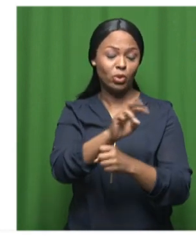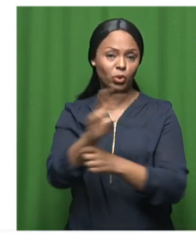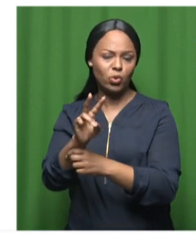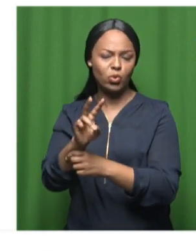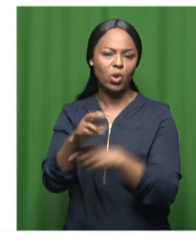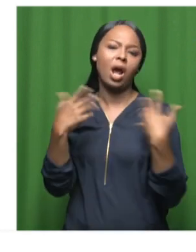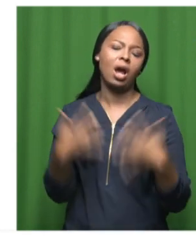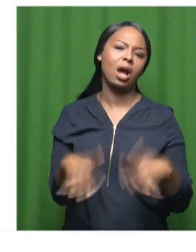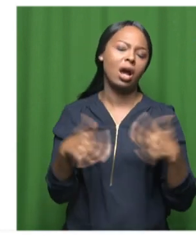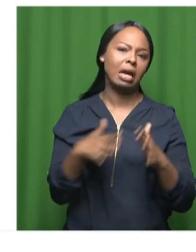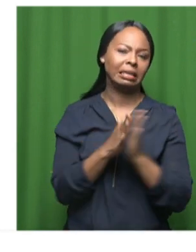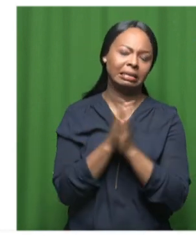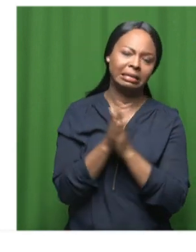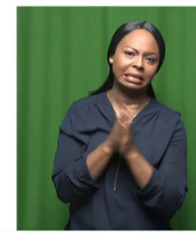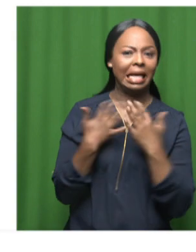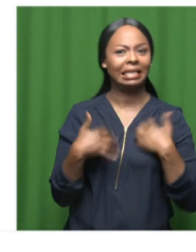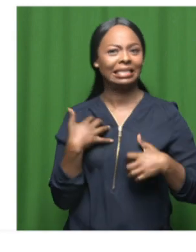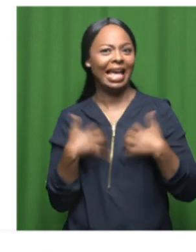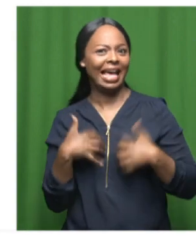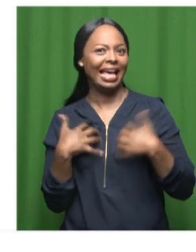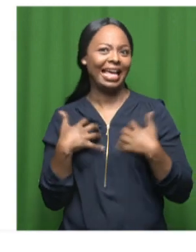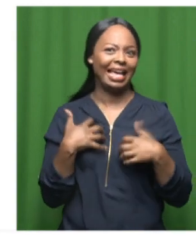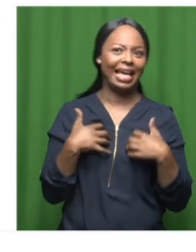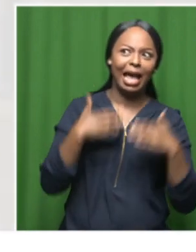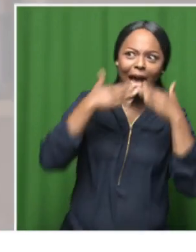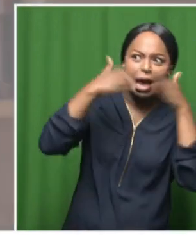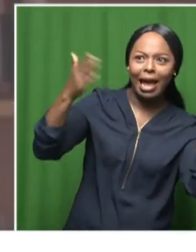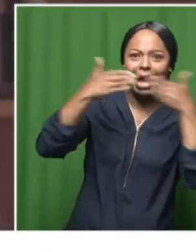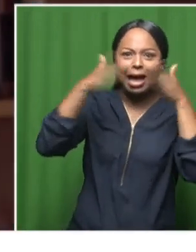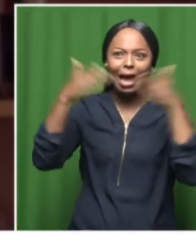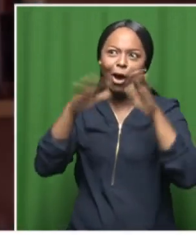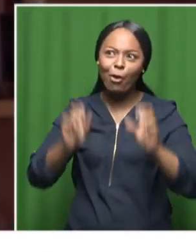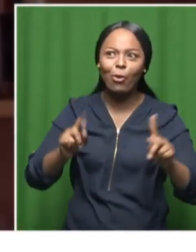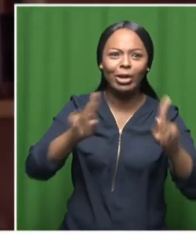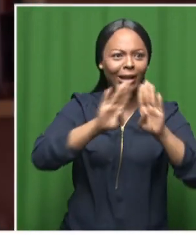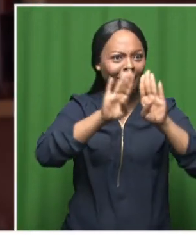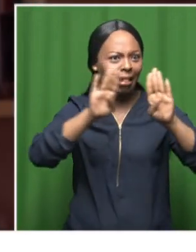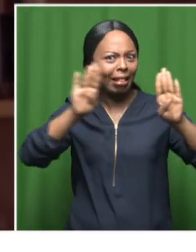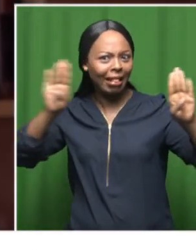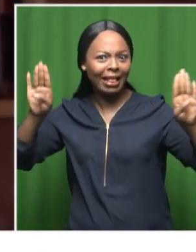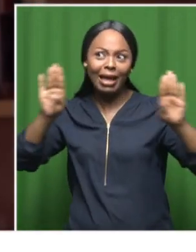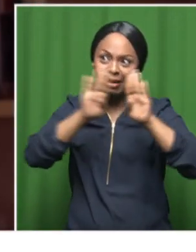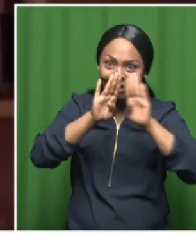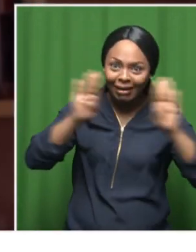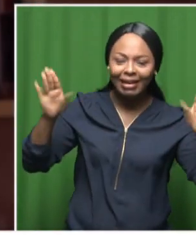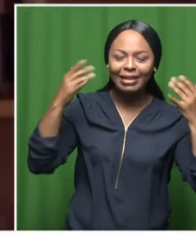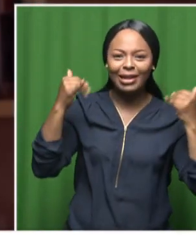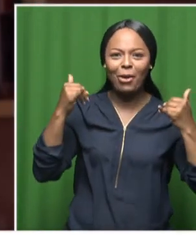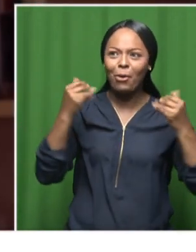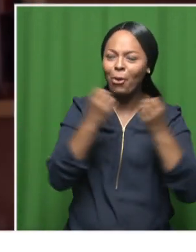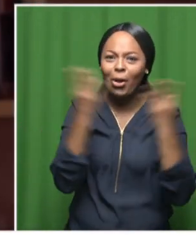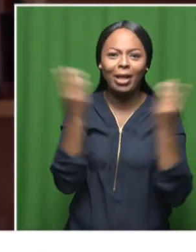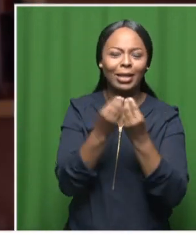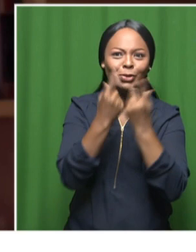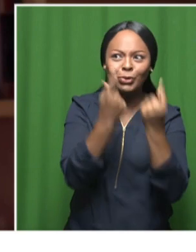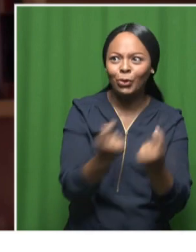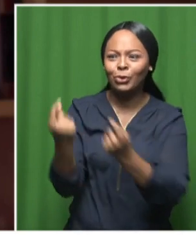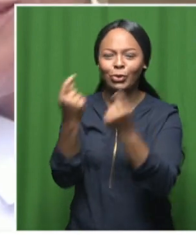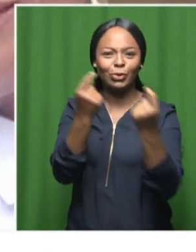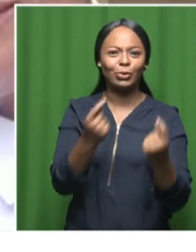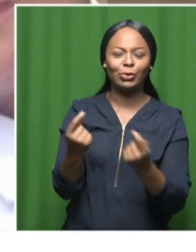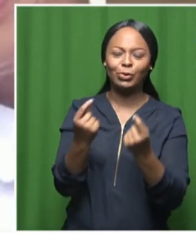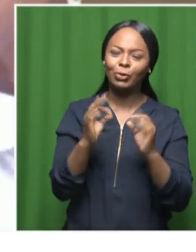just the excitement of, the gates are open, people, let's breathe, let's do, All